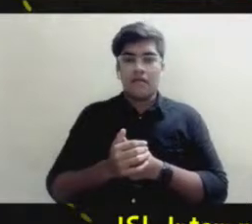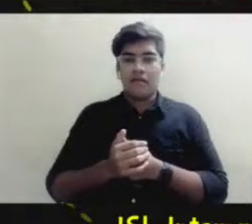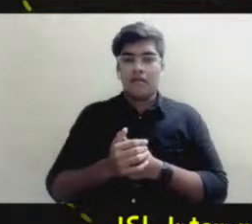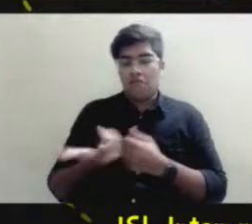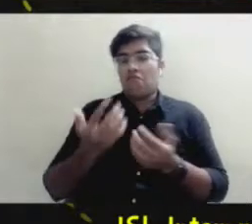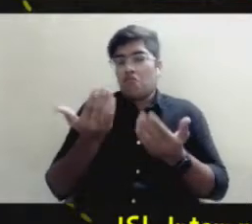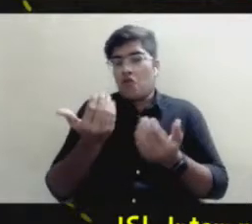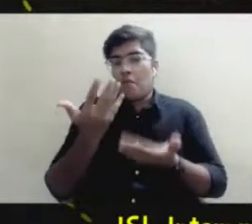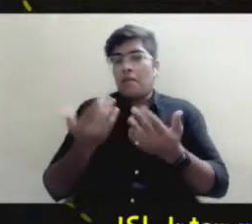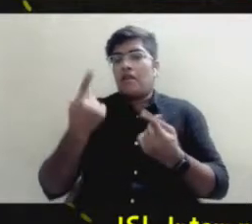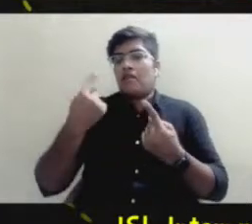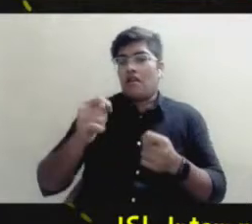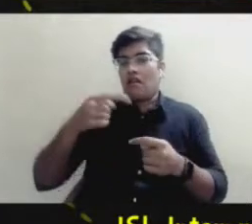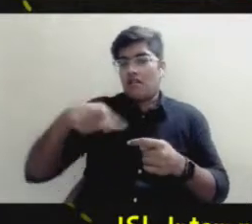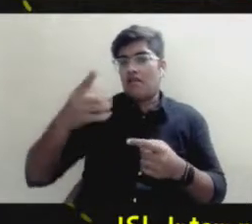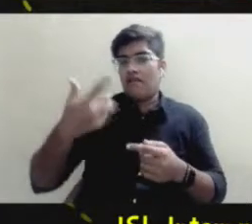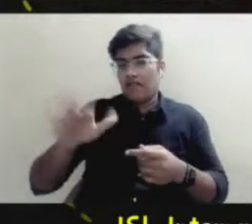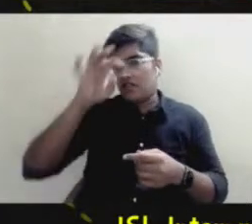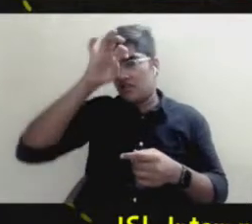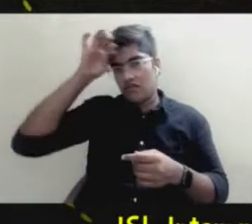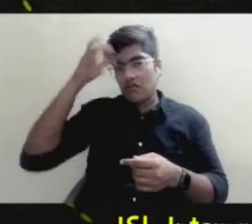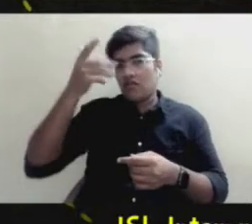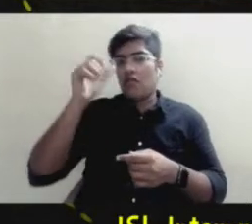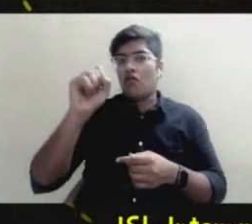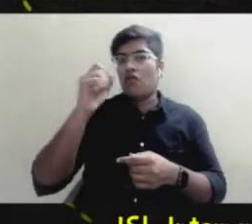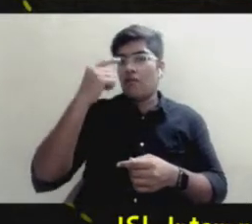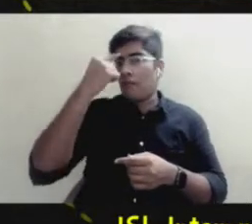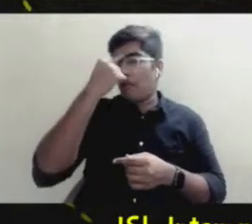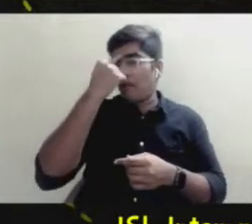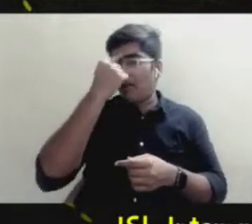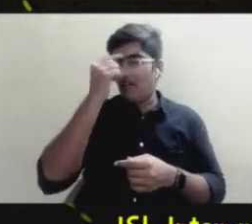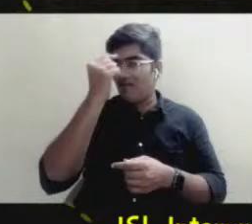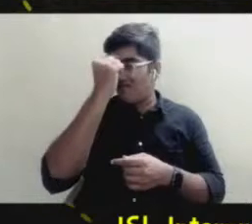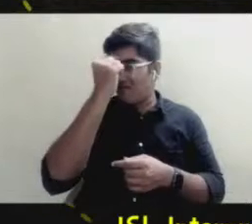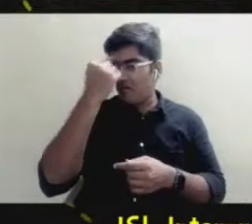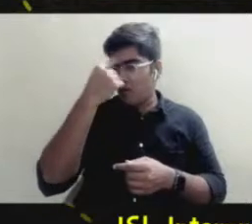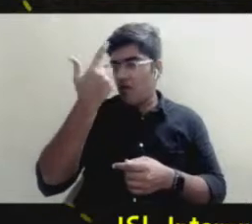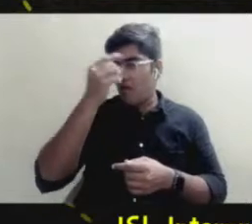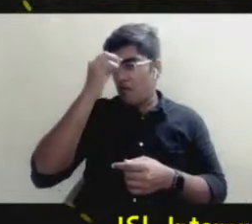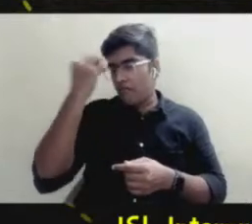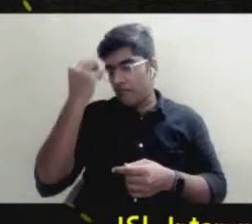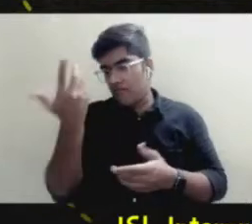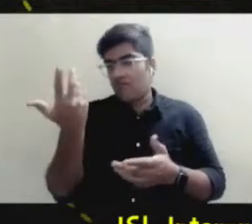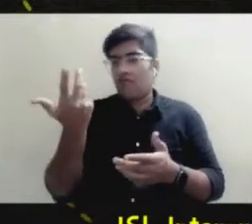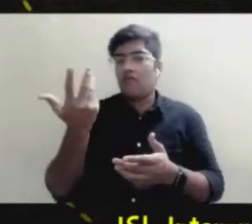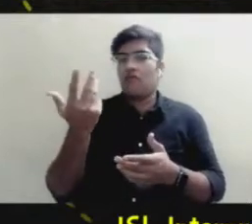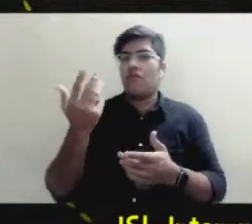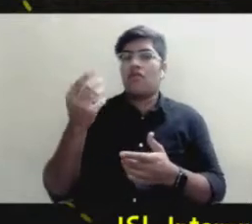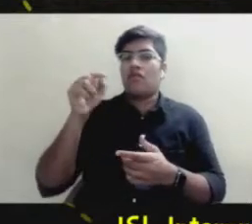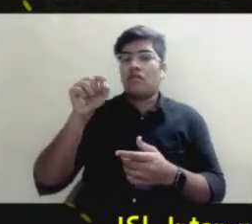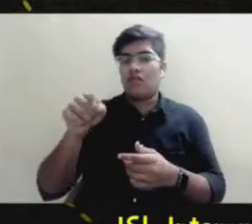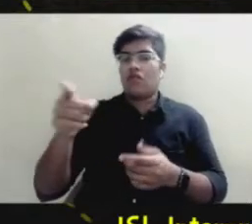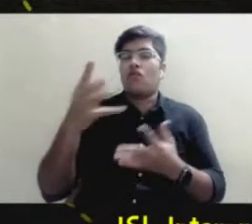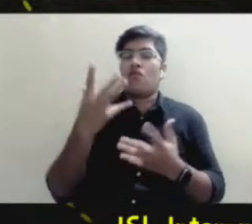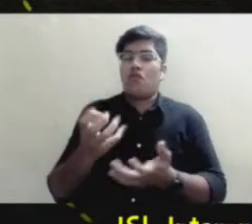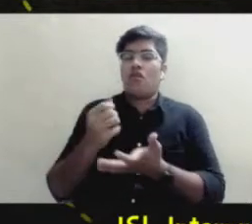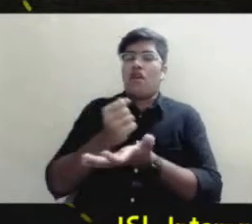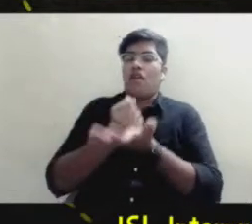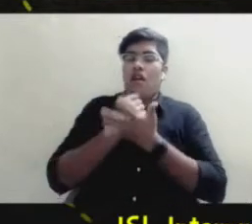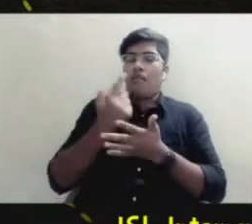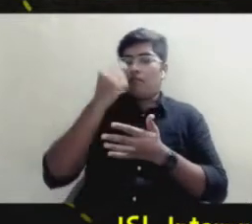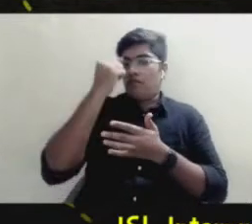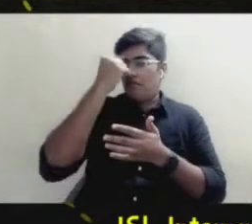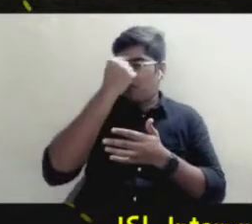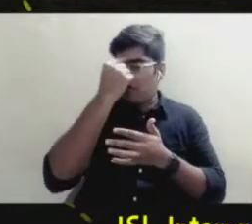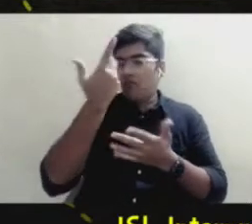tried removing it herself, and the bindi on her forehead was smudged in the process. So just settle that too. I